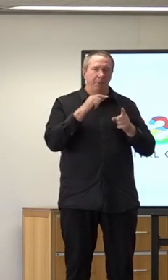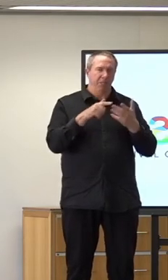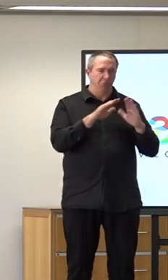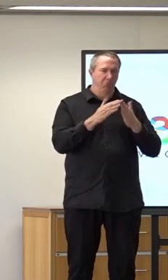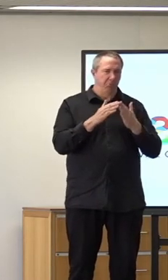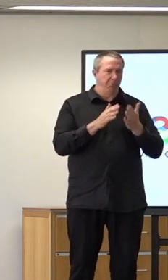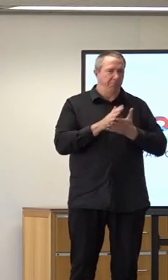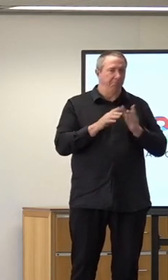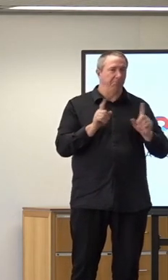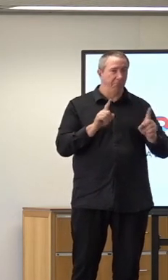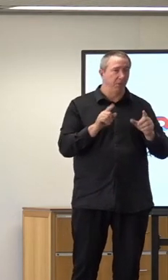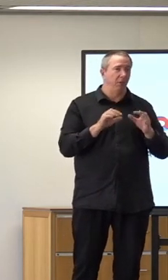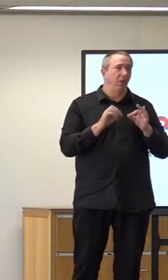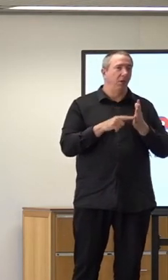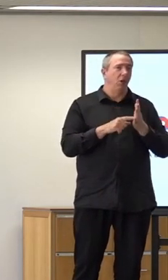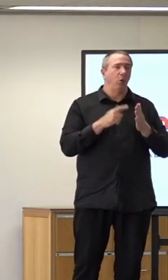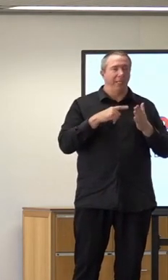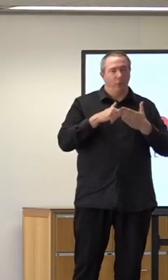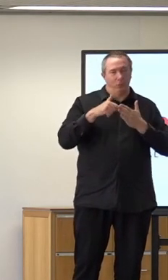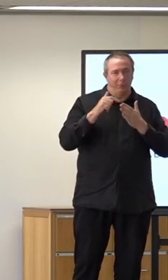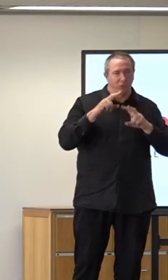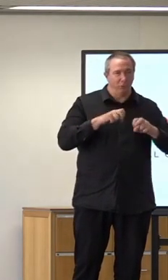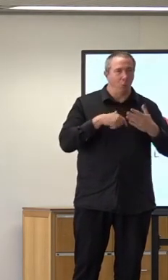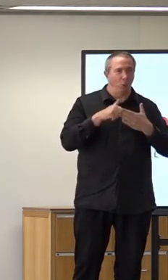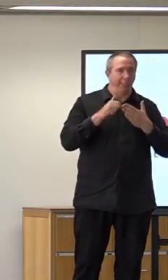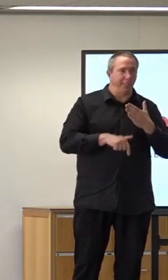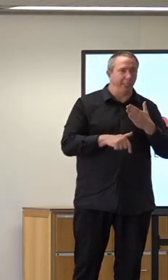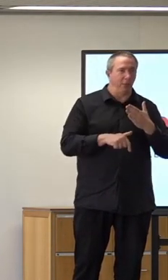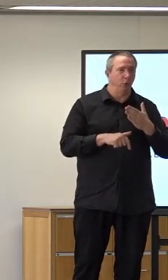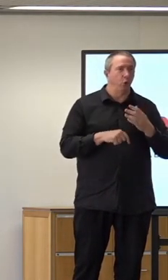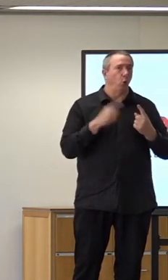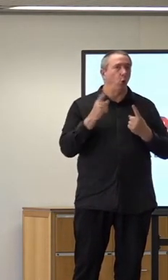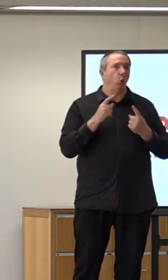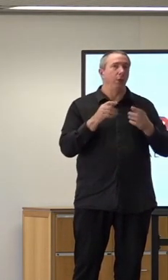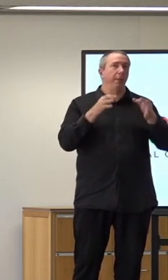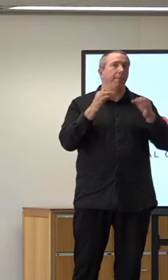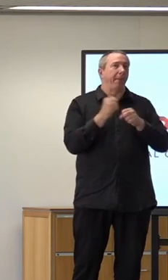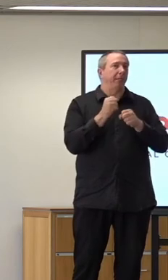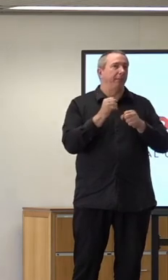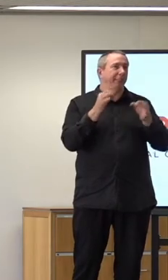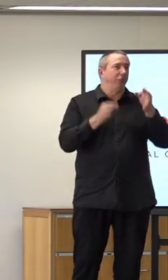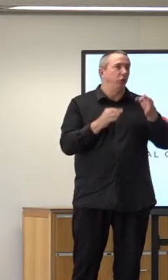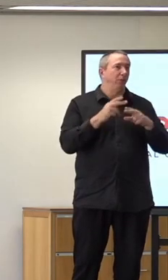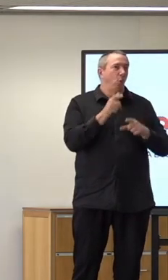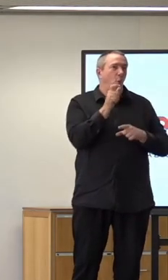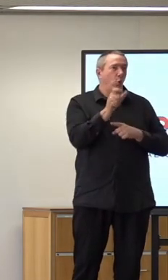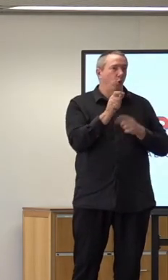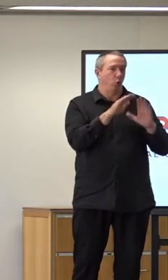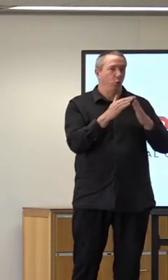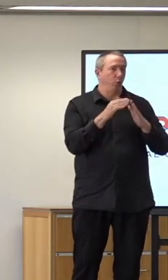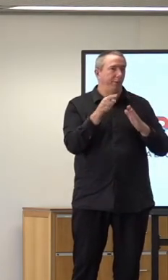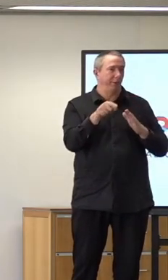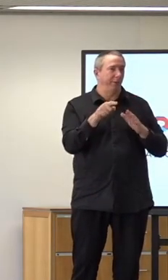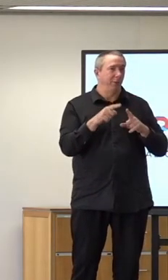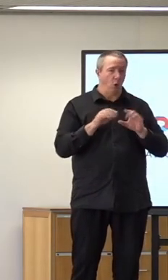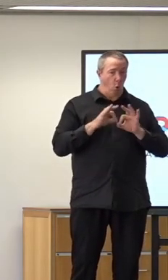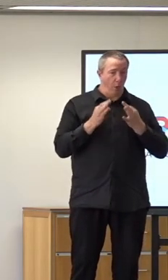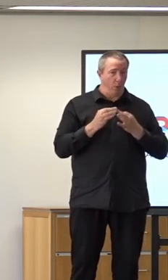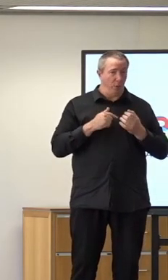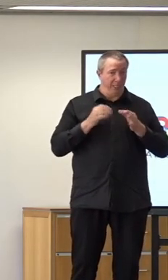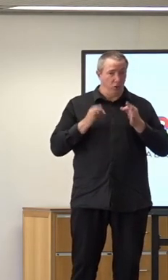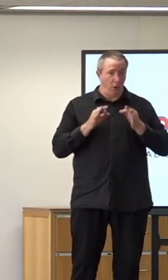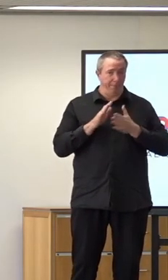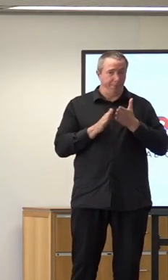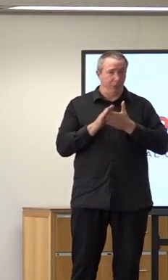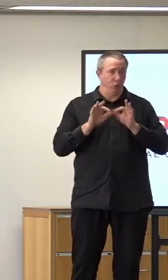interrogate in enough detail. And who is determining that definition of community? Is it us as an organisation? Who not just